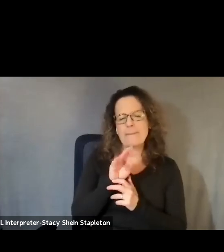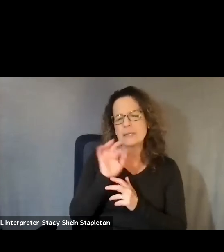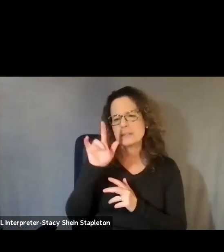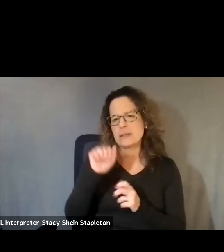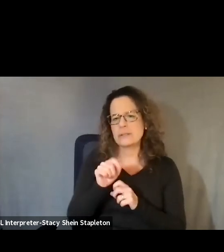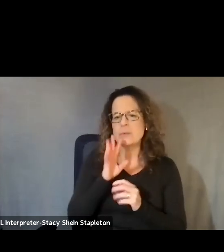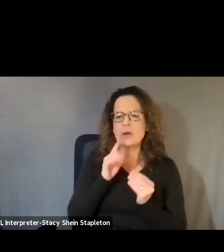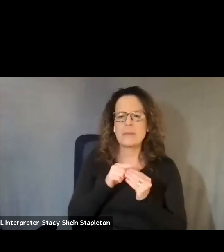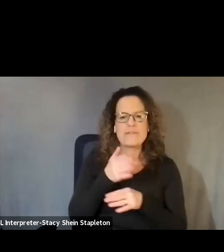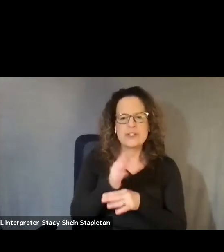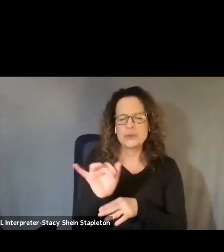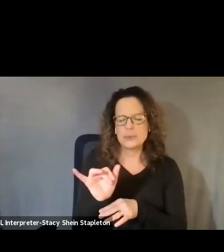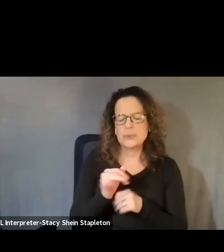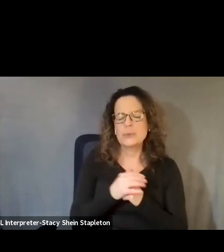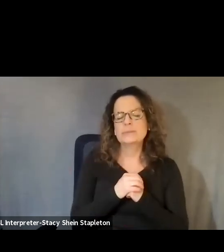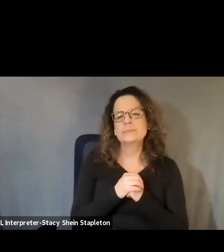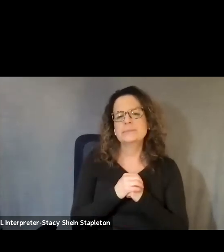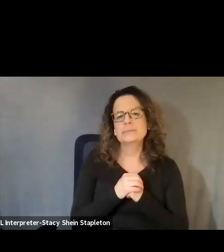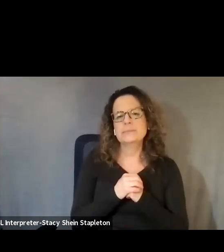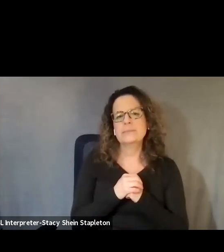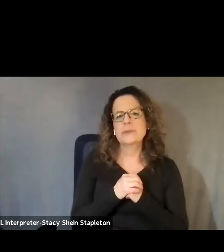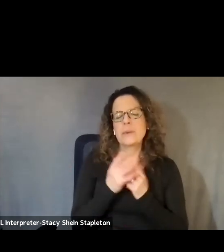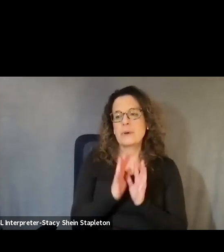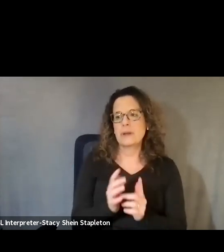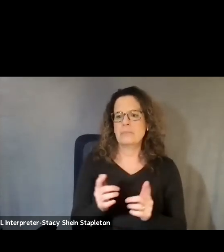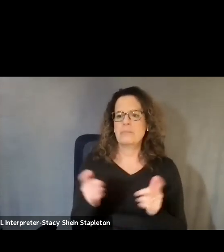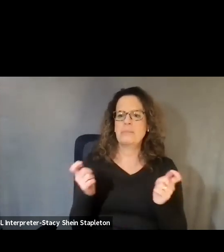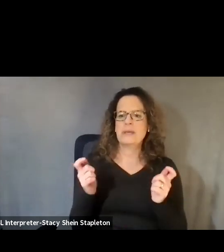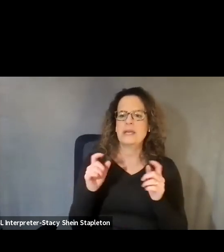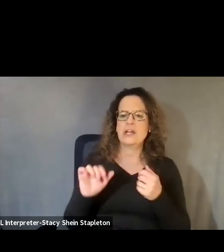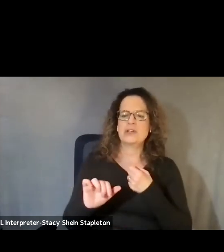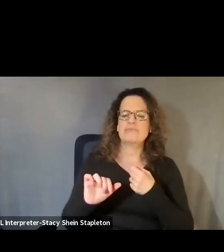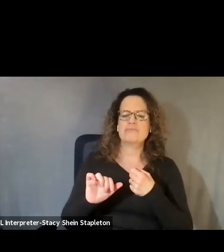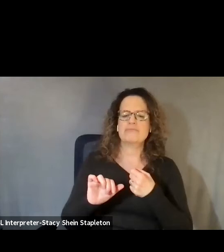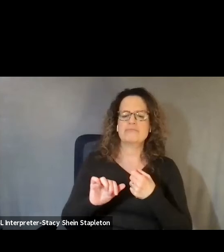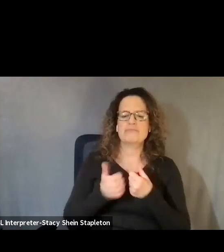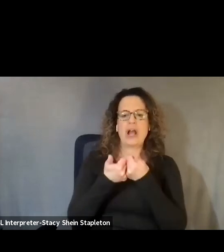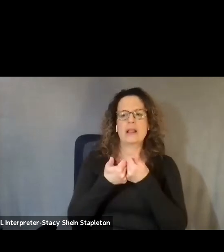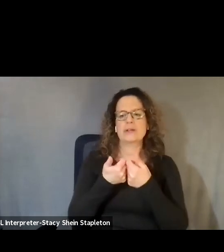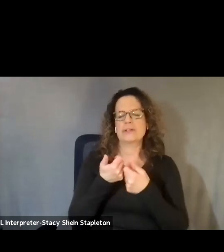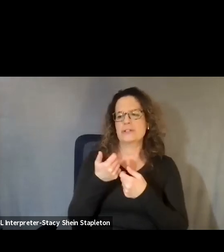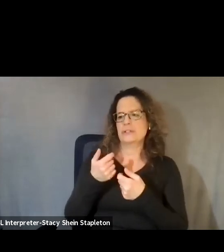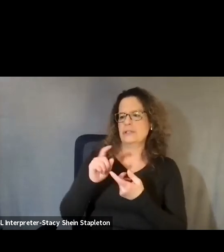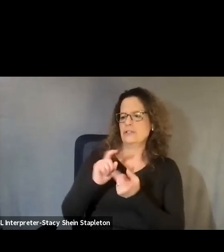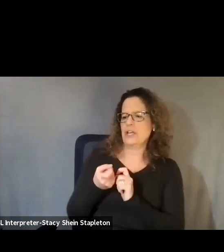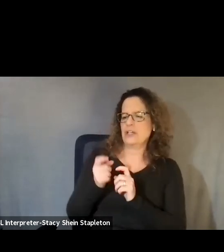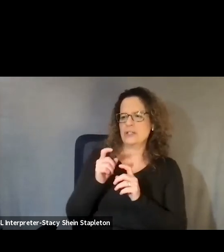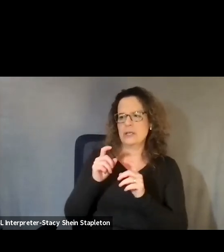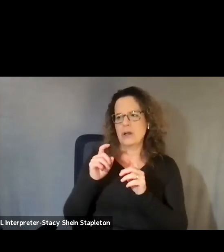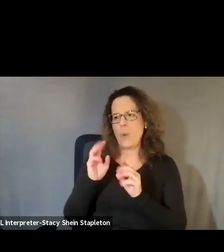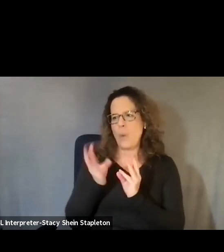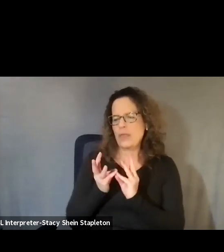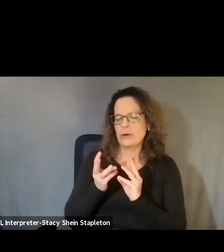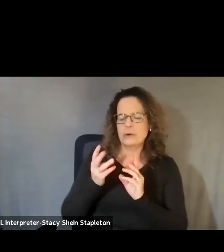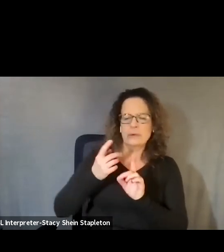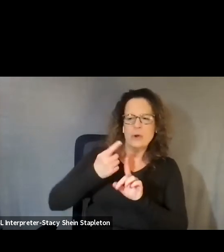as well. But one of the key challenges is climate change and how we combat that and help